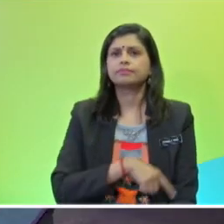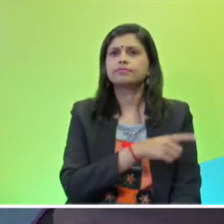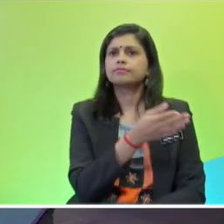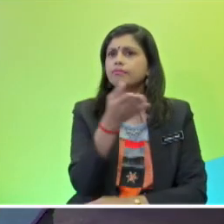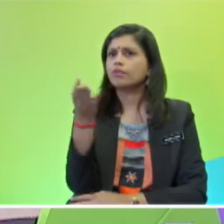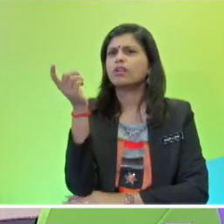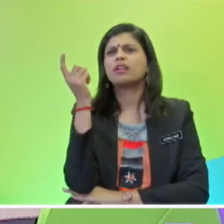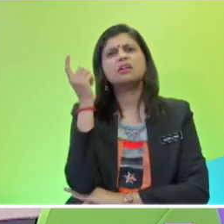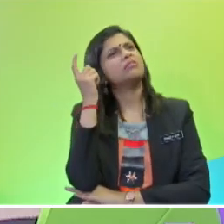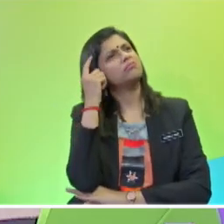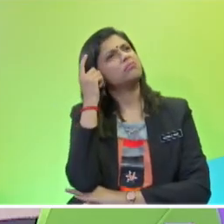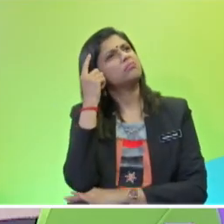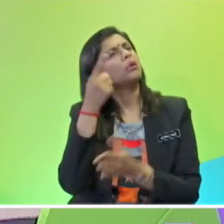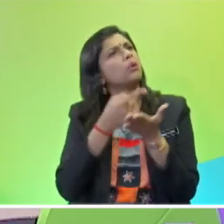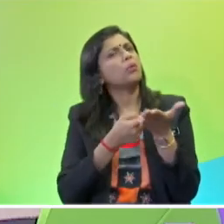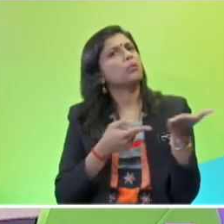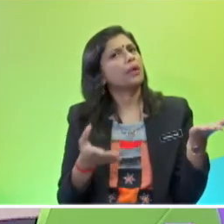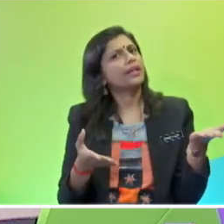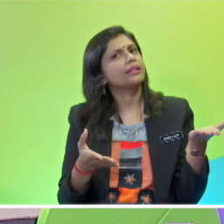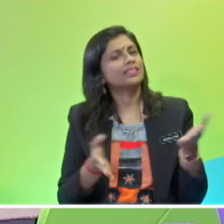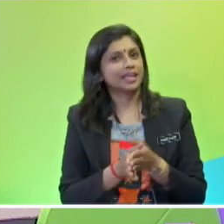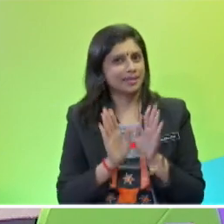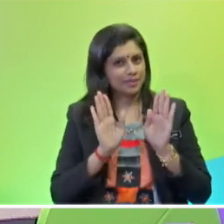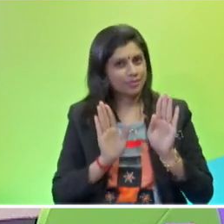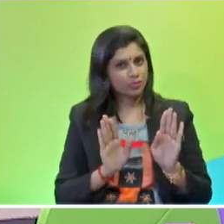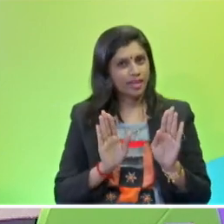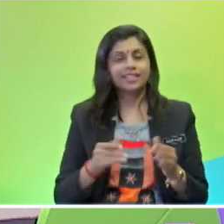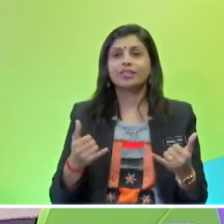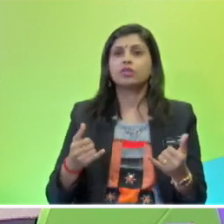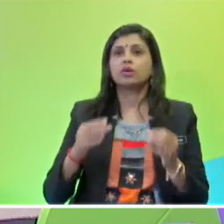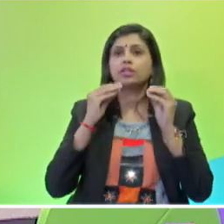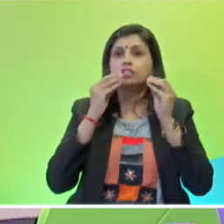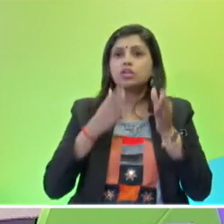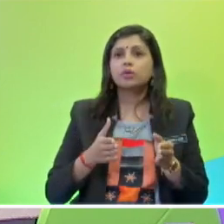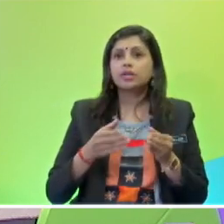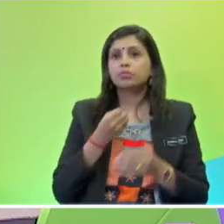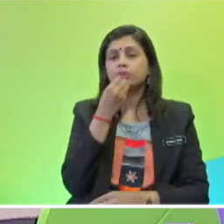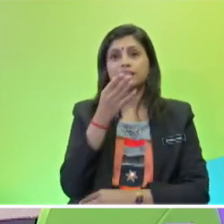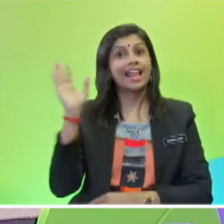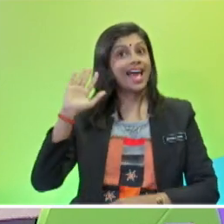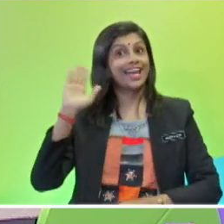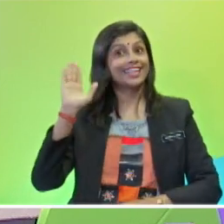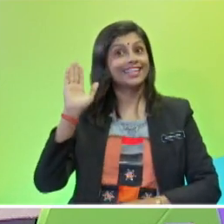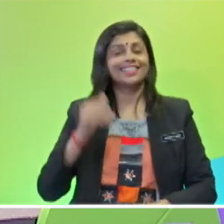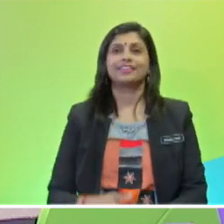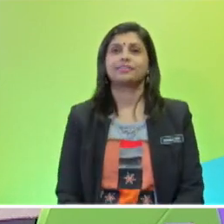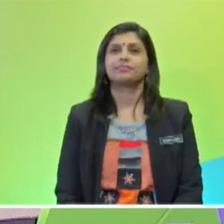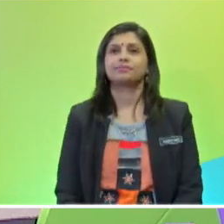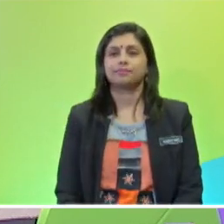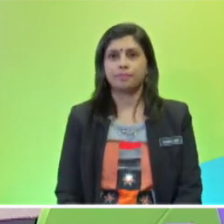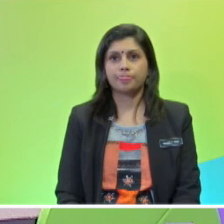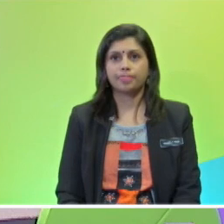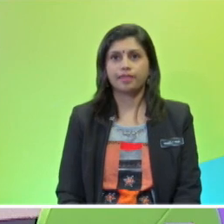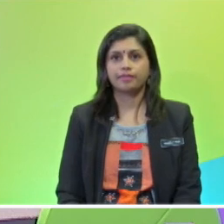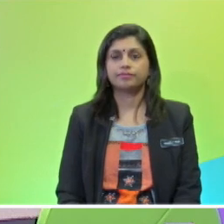today, right? Yes. Okay. Hi, kids and viewers out there. Hope we are going to have fun about today's topic. Okay, so